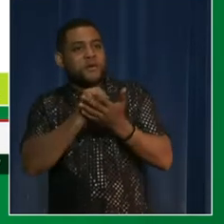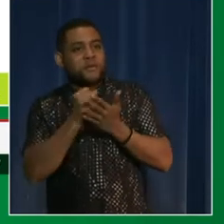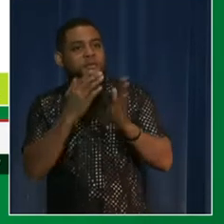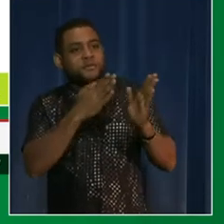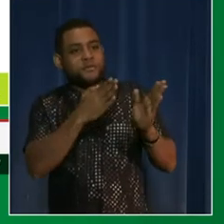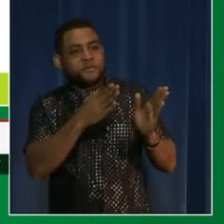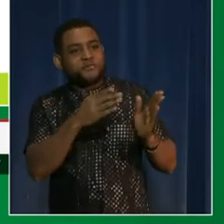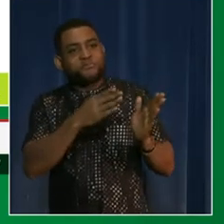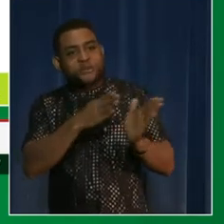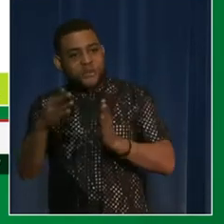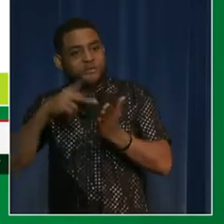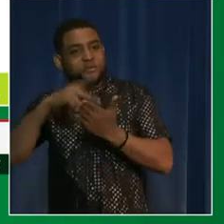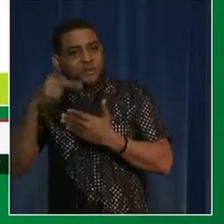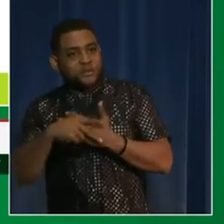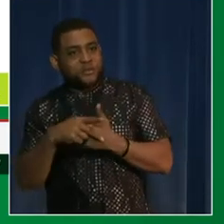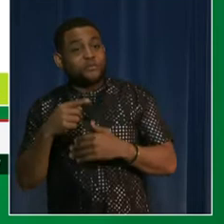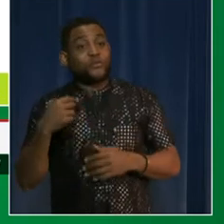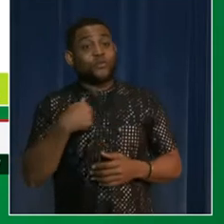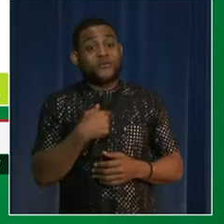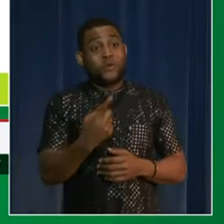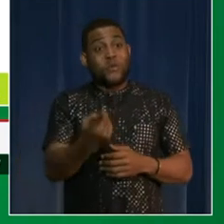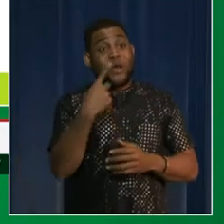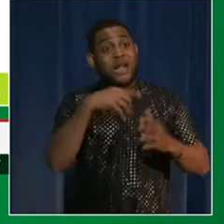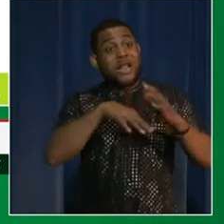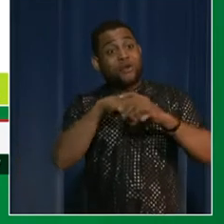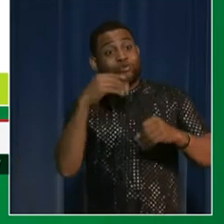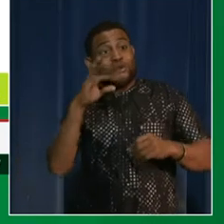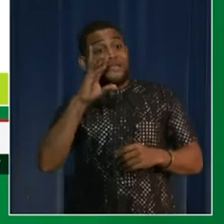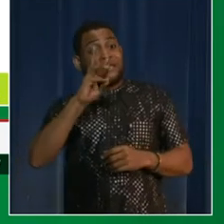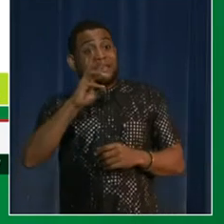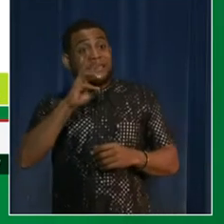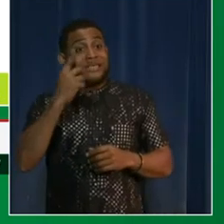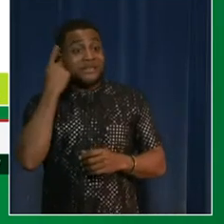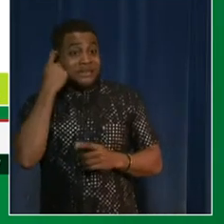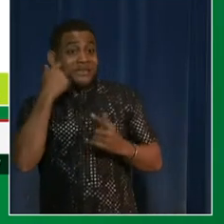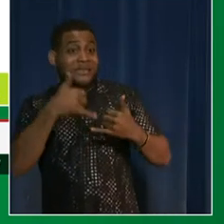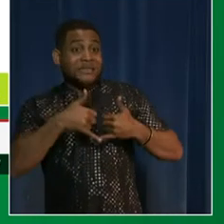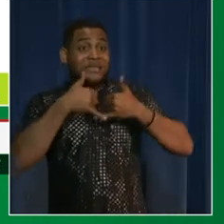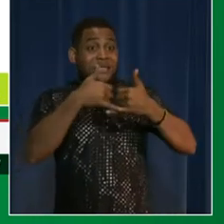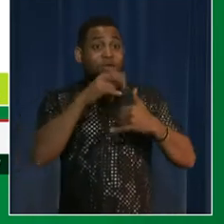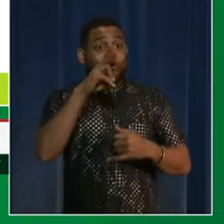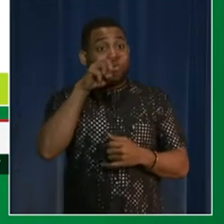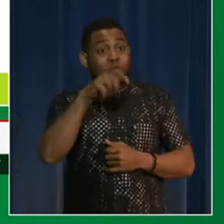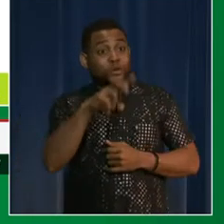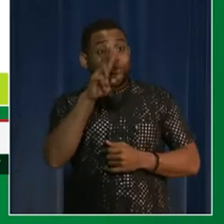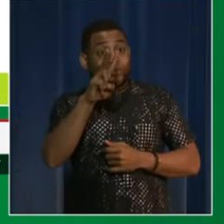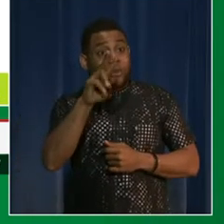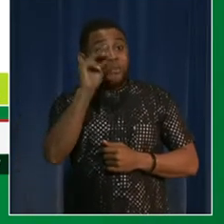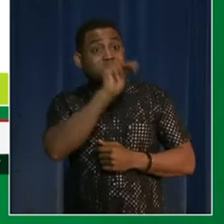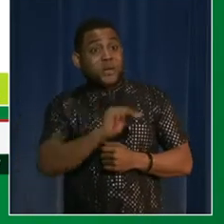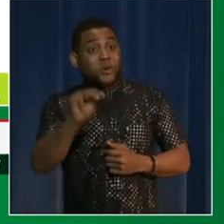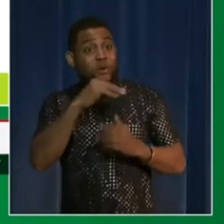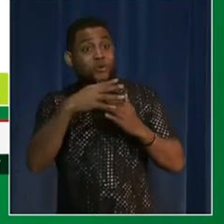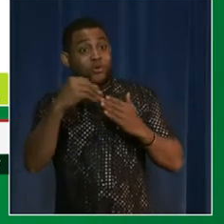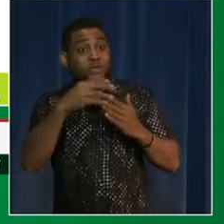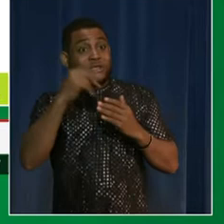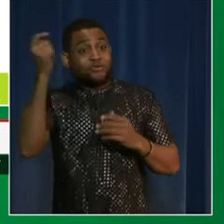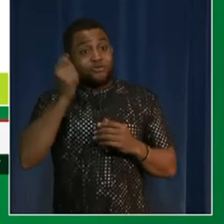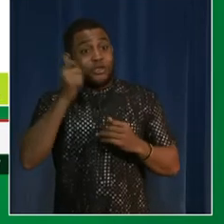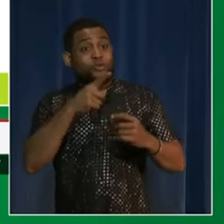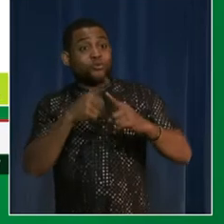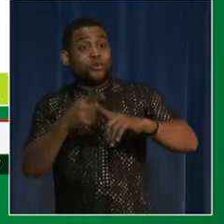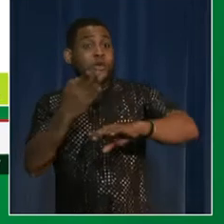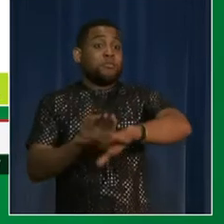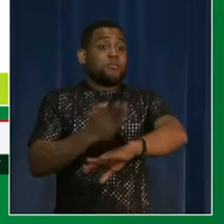that we are one of 6 states that was just awarded a $2.2 million grant to improve our equitable